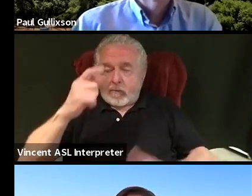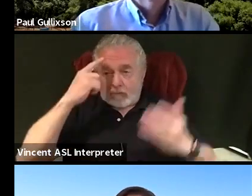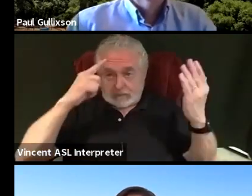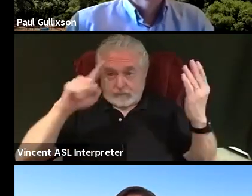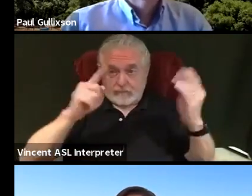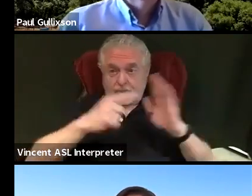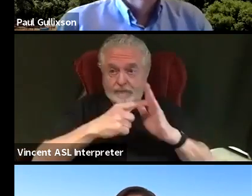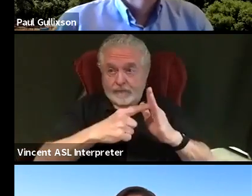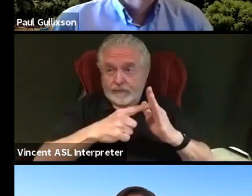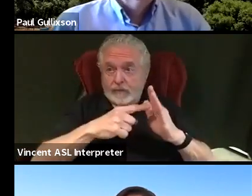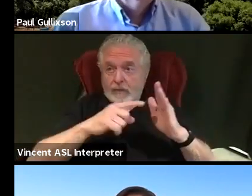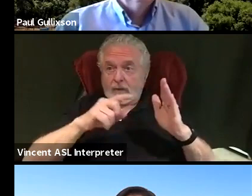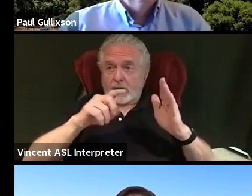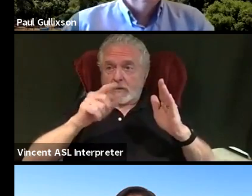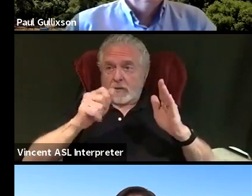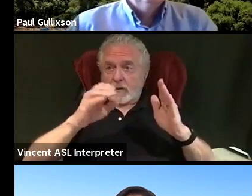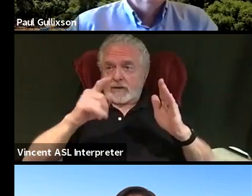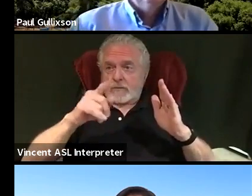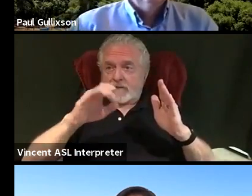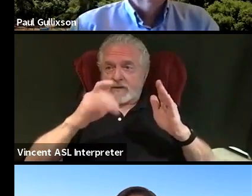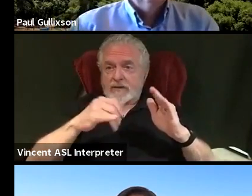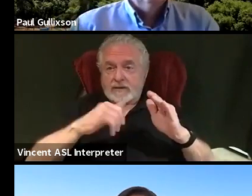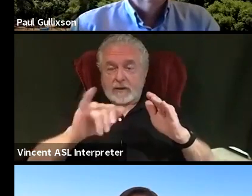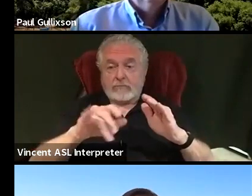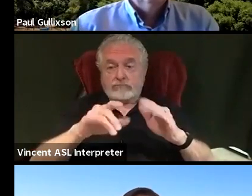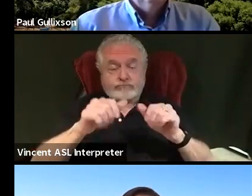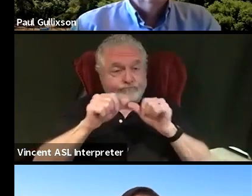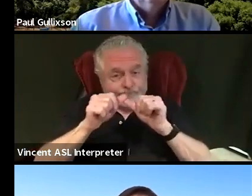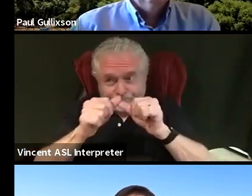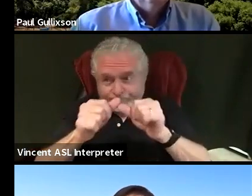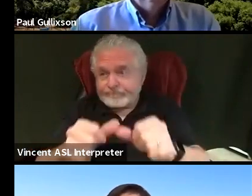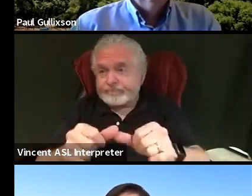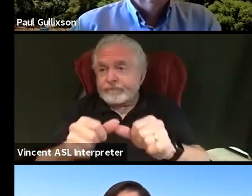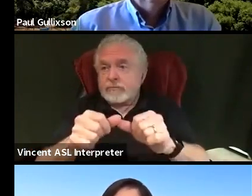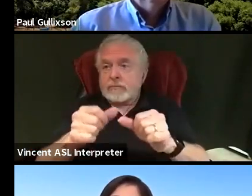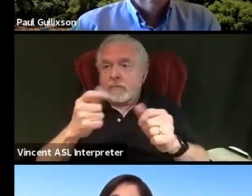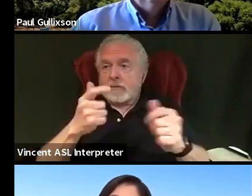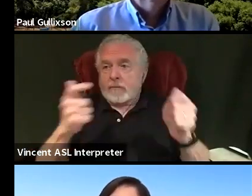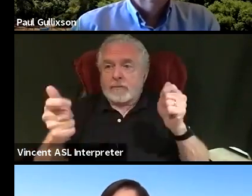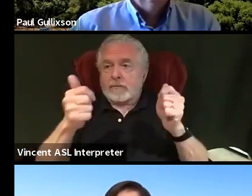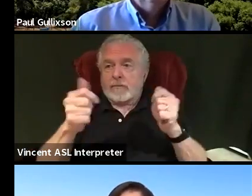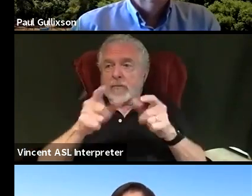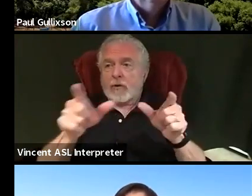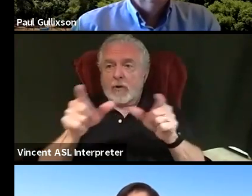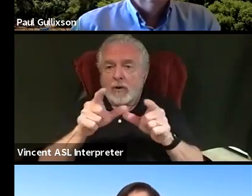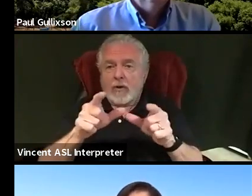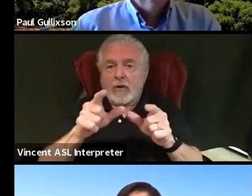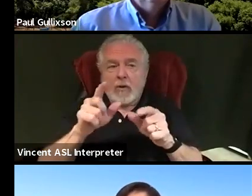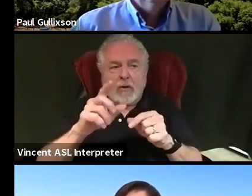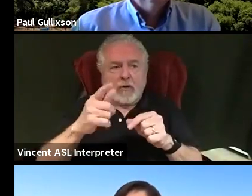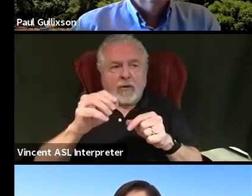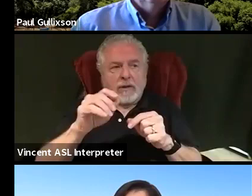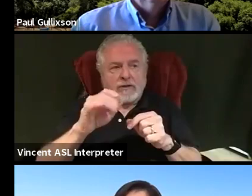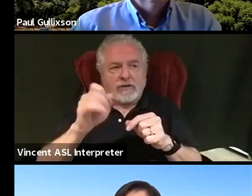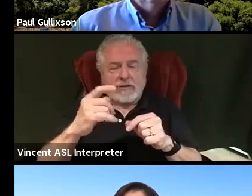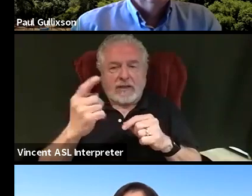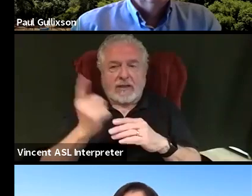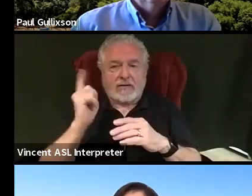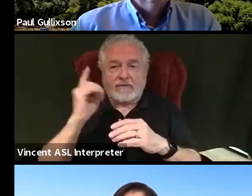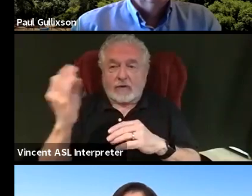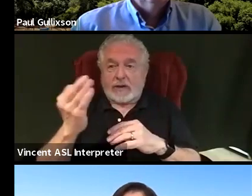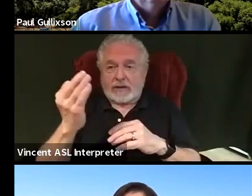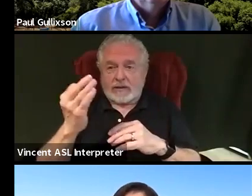For example, Grace Pavilion still continues to be a major location where people are going. Just this last